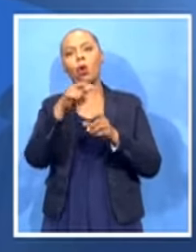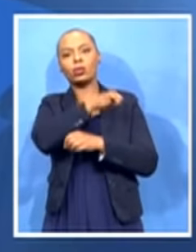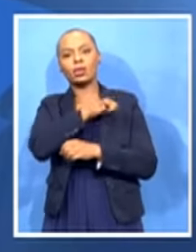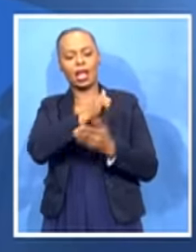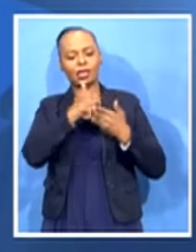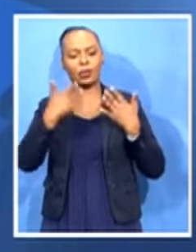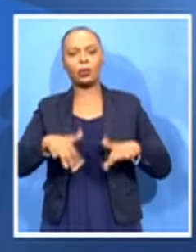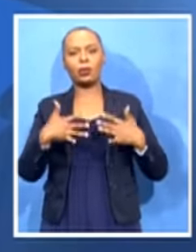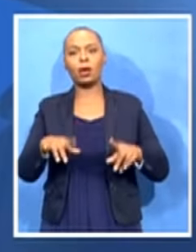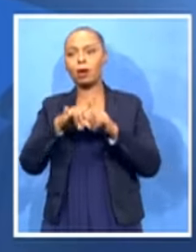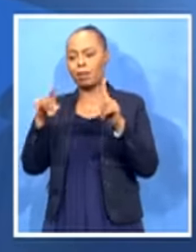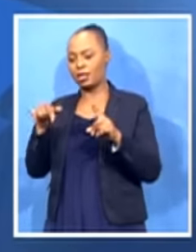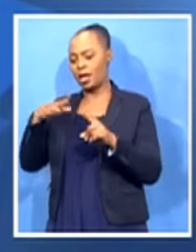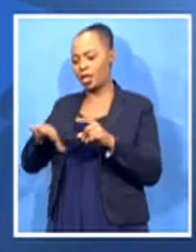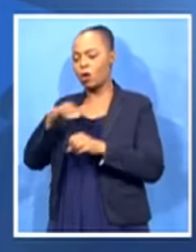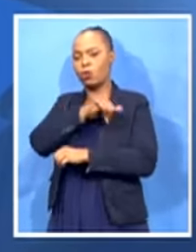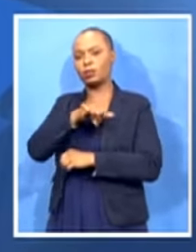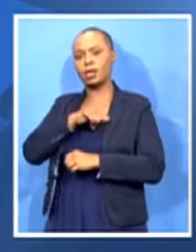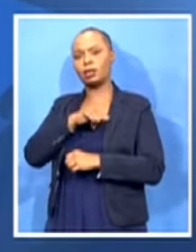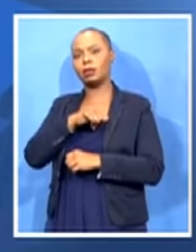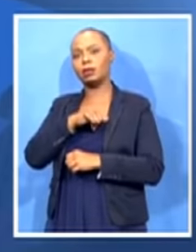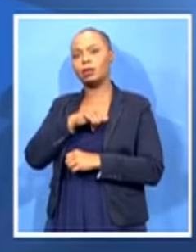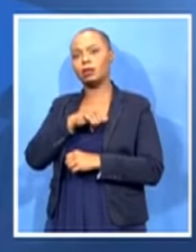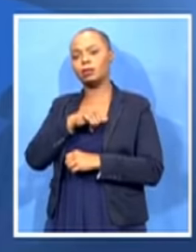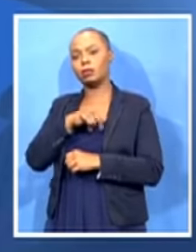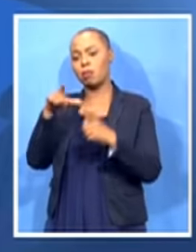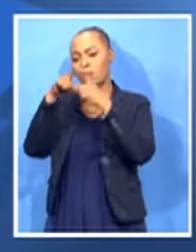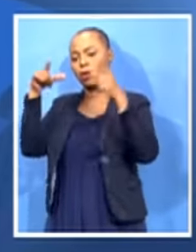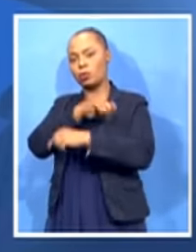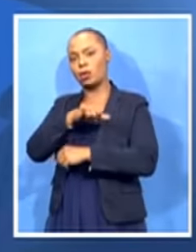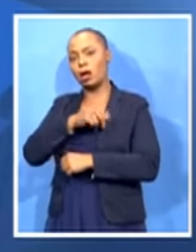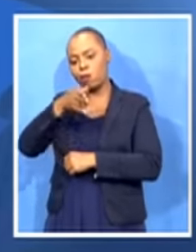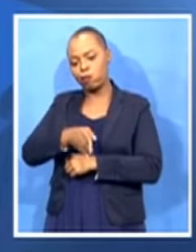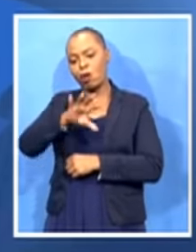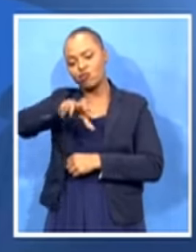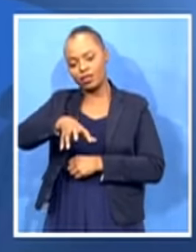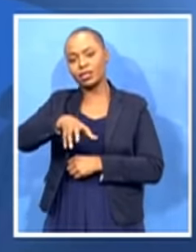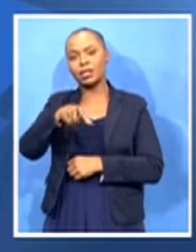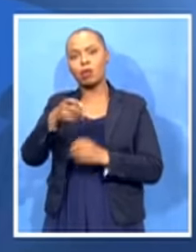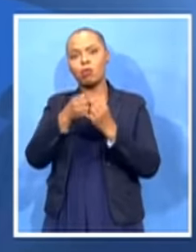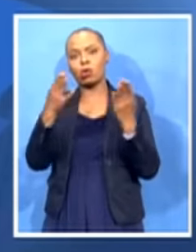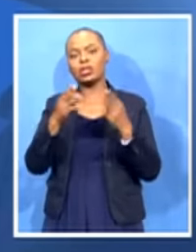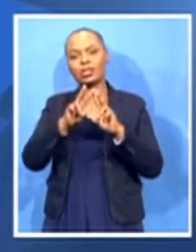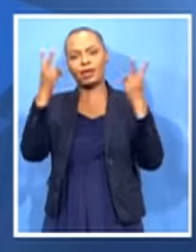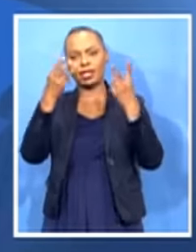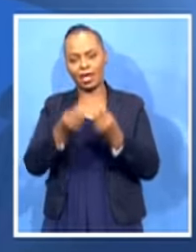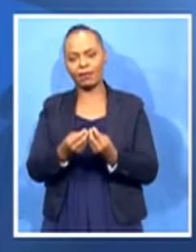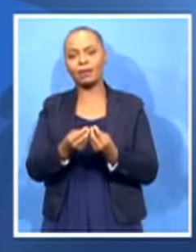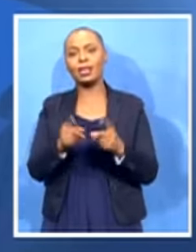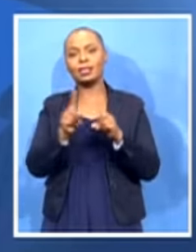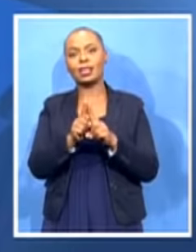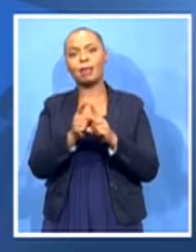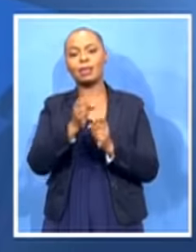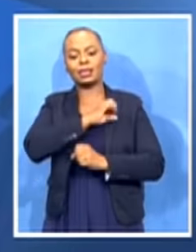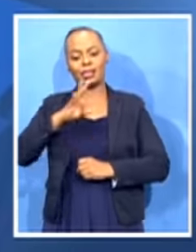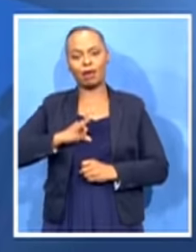we repurposed in the province are making a lot of difference. And the numbers of staff that were given to us by the